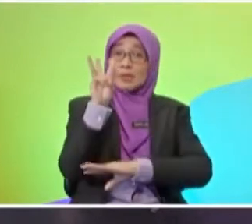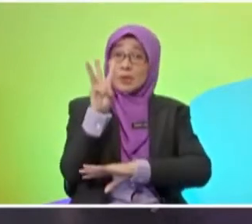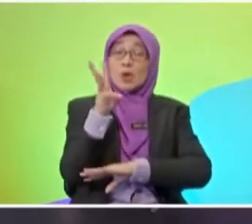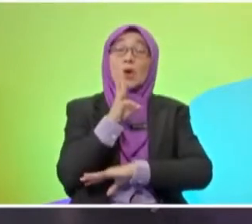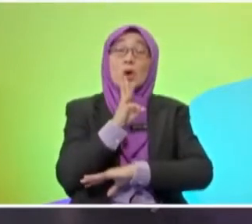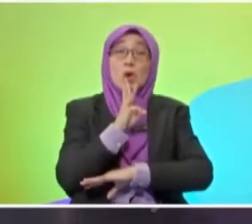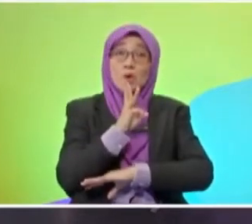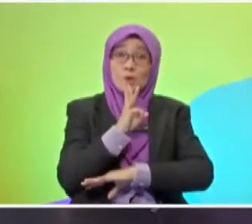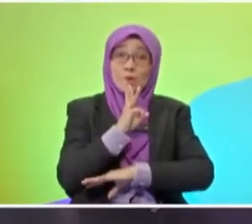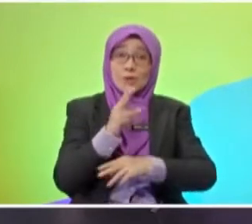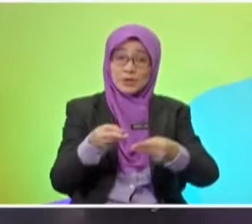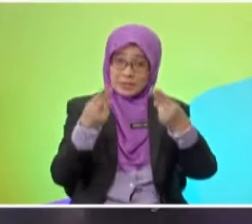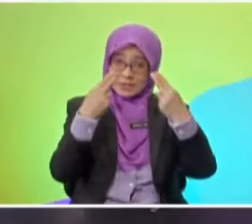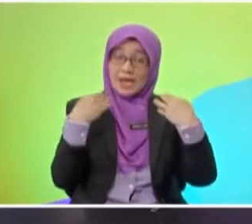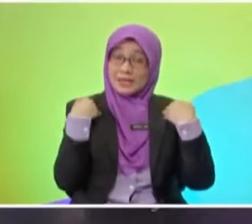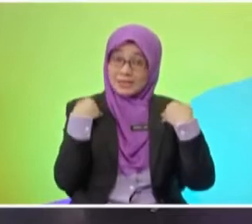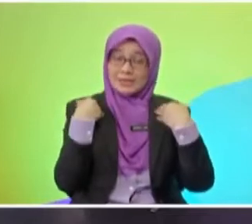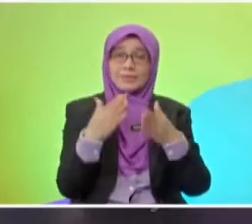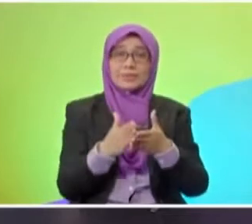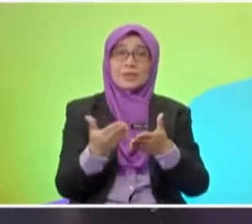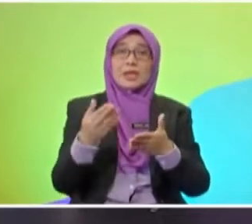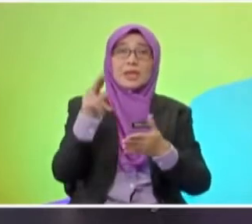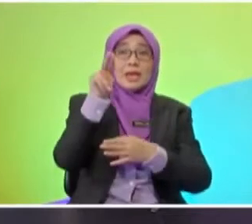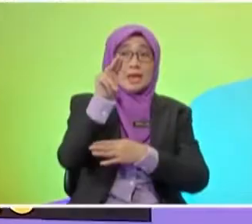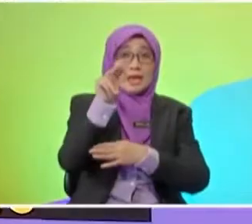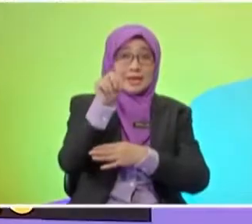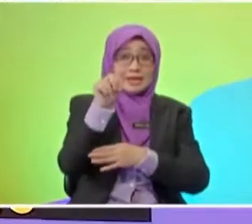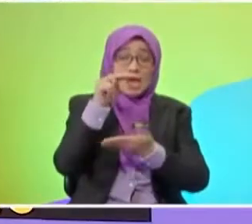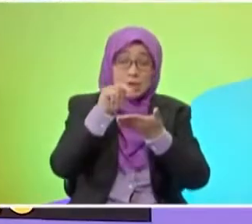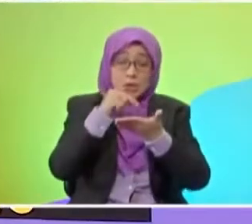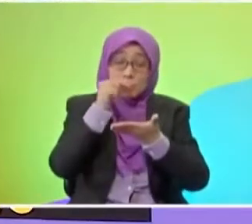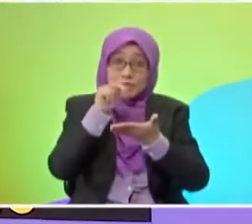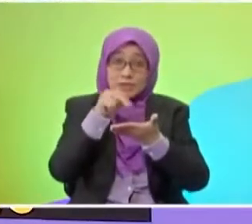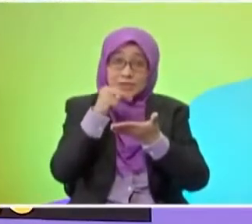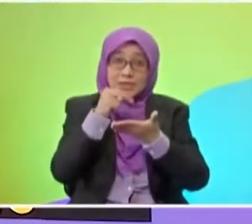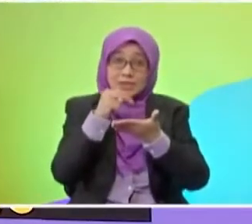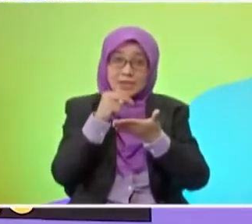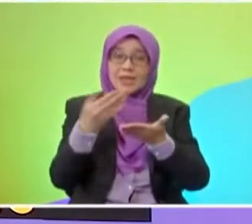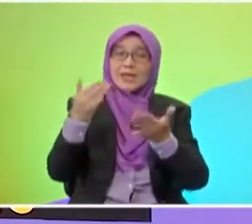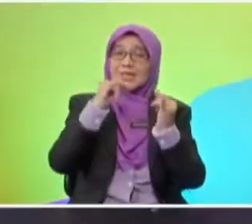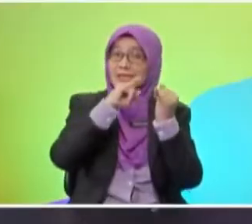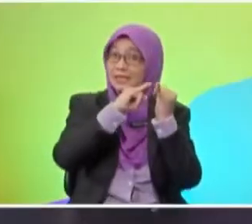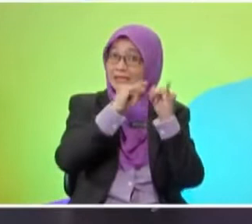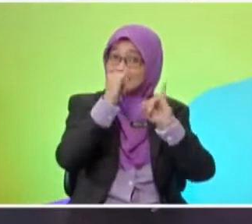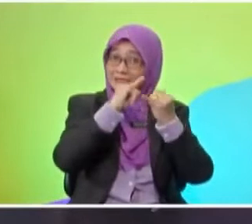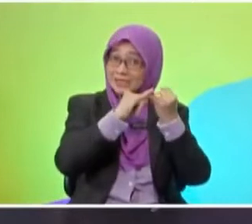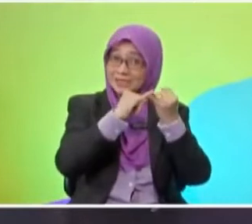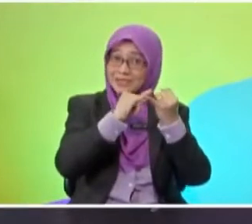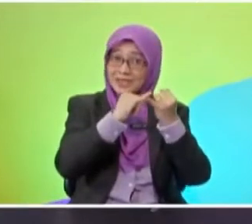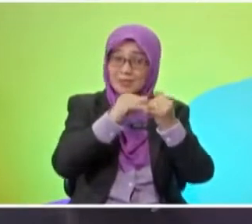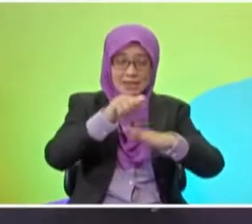water. Yes, presence And of water. N is presence of nutrients. And the last one is suitable acidity. Yes, you are absolutely